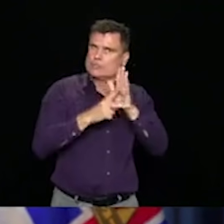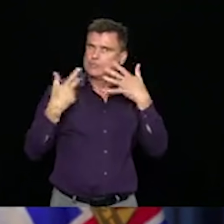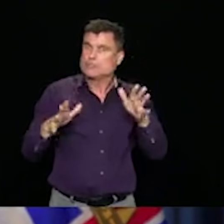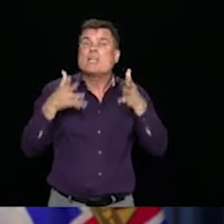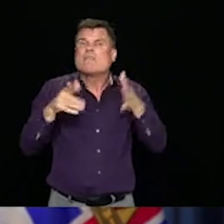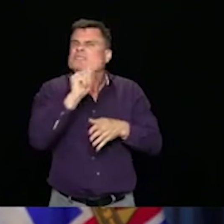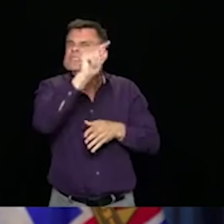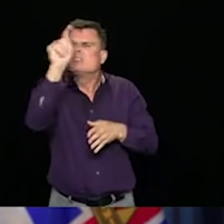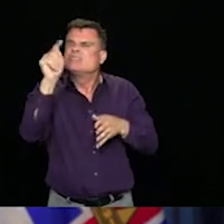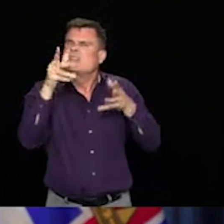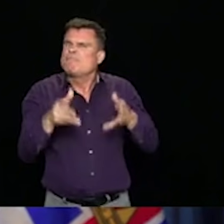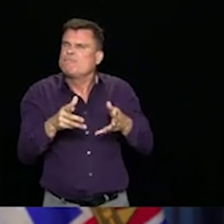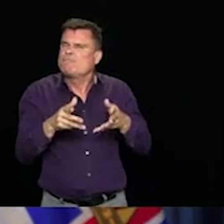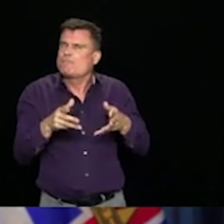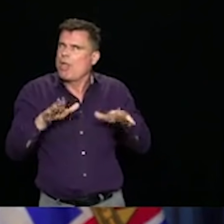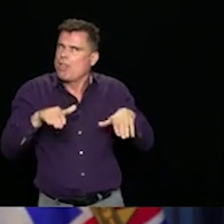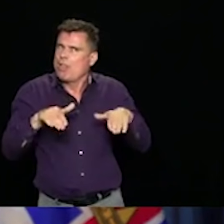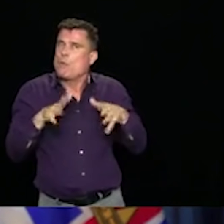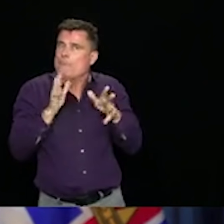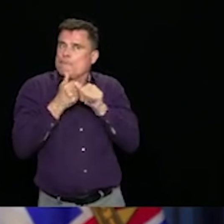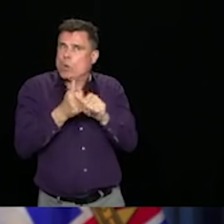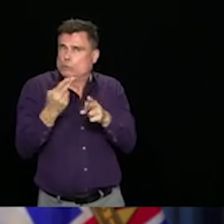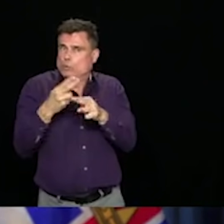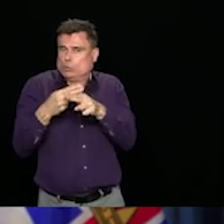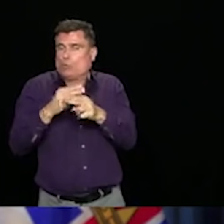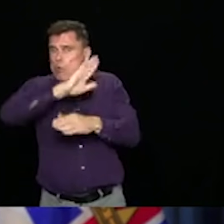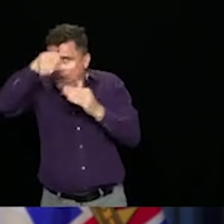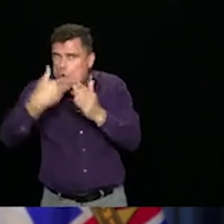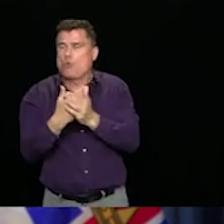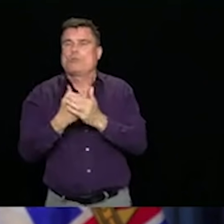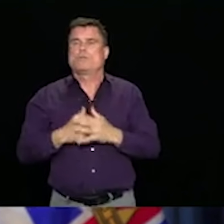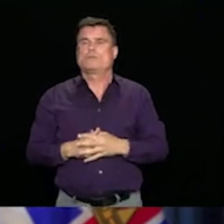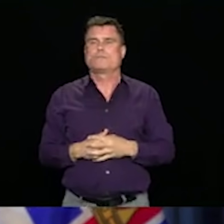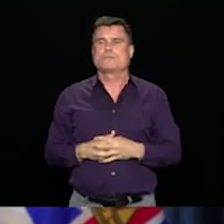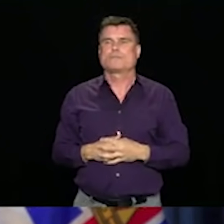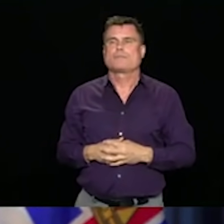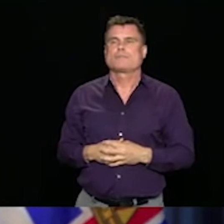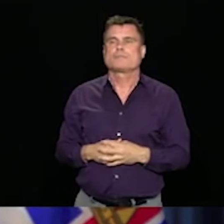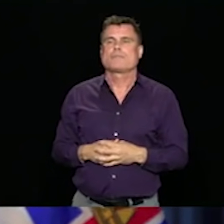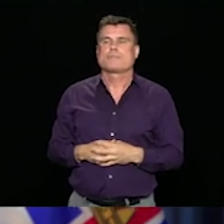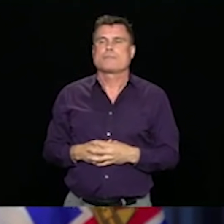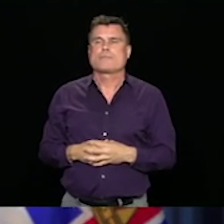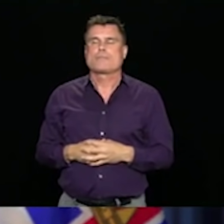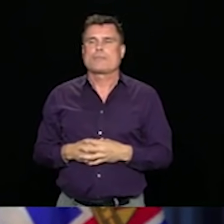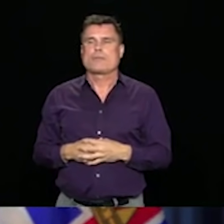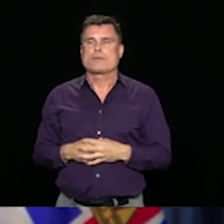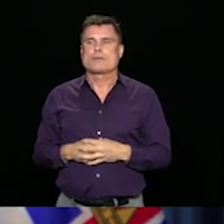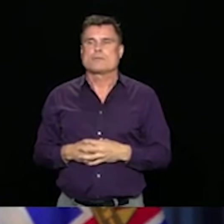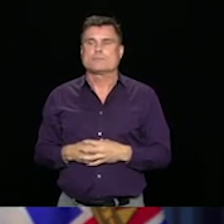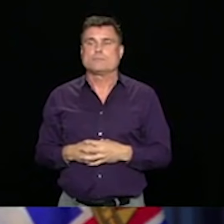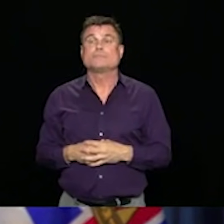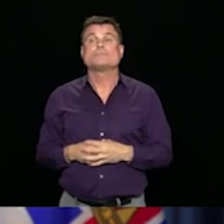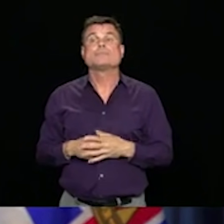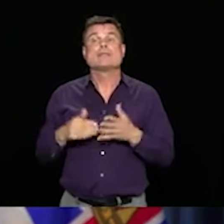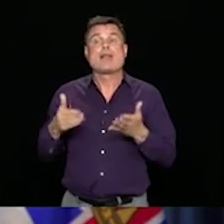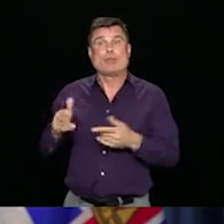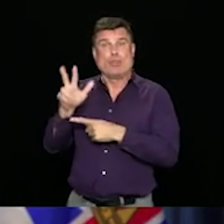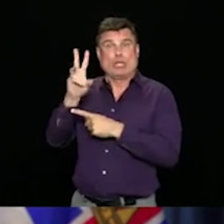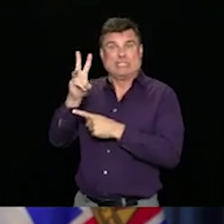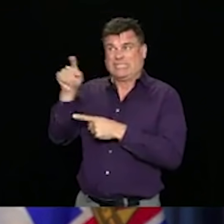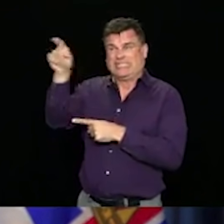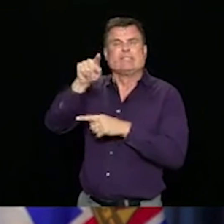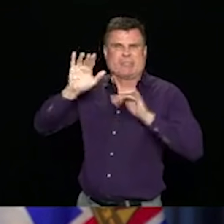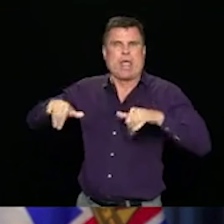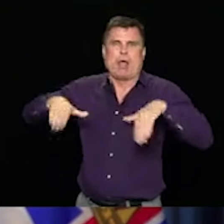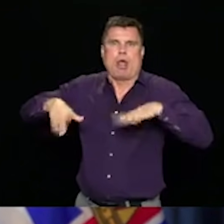Health, and 35 in Northern Health. We don't, of course, make progress or talk about the 36 sites where it's not filled,